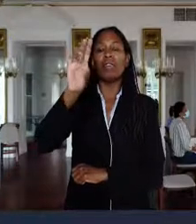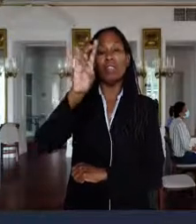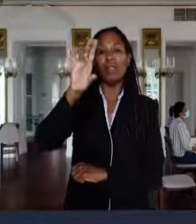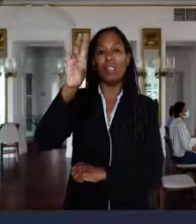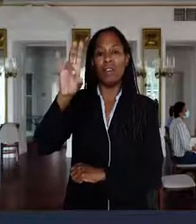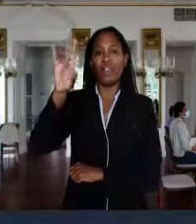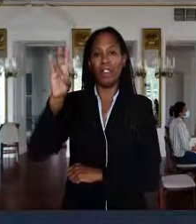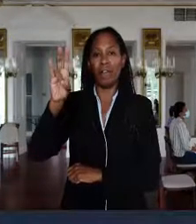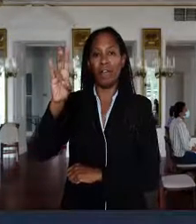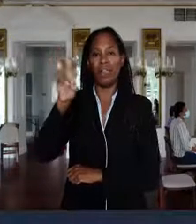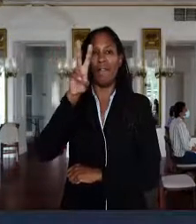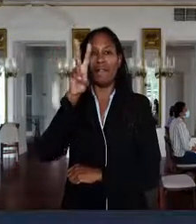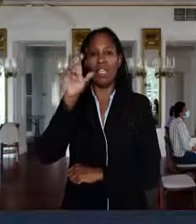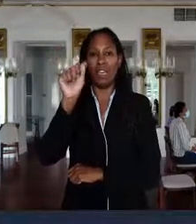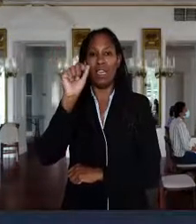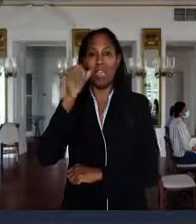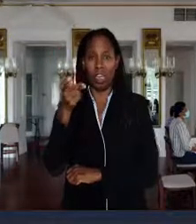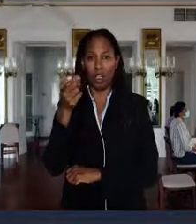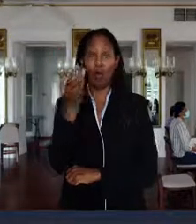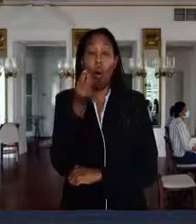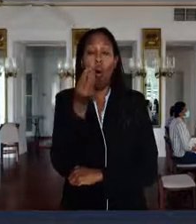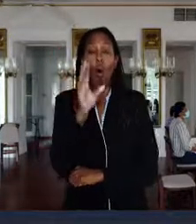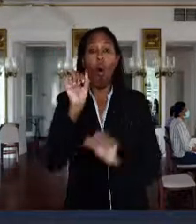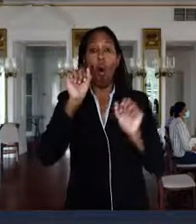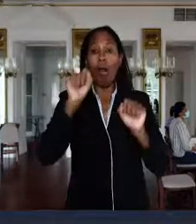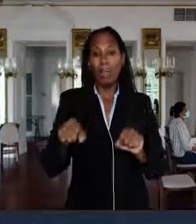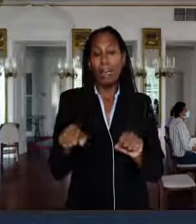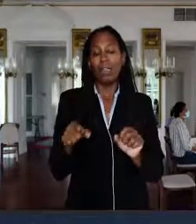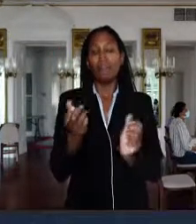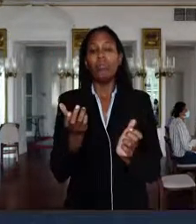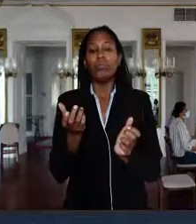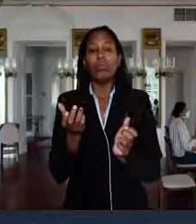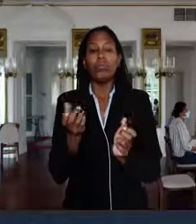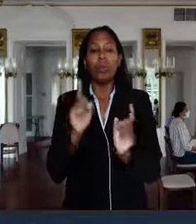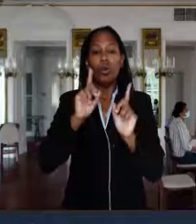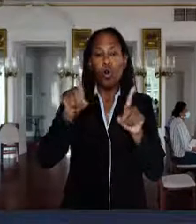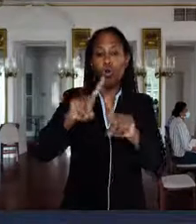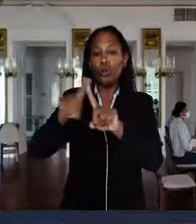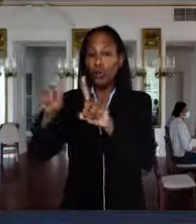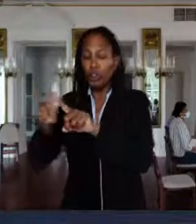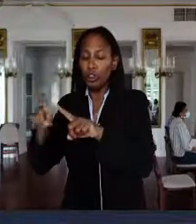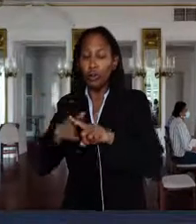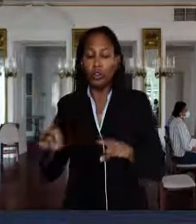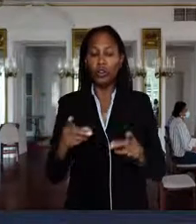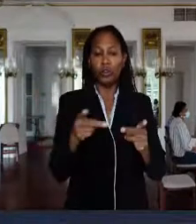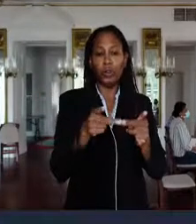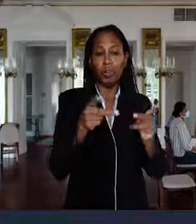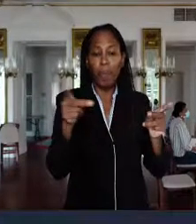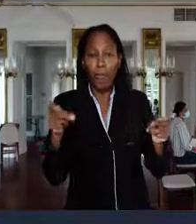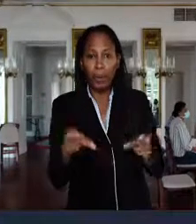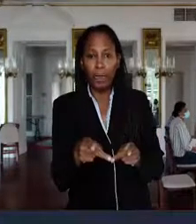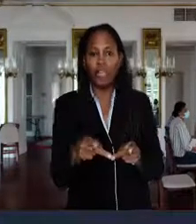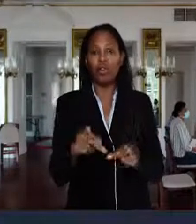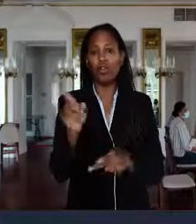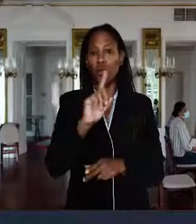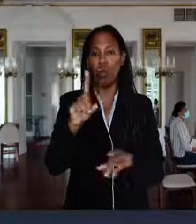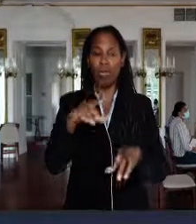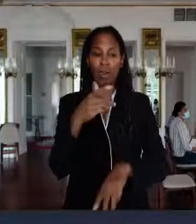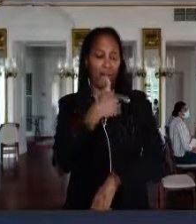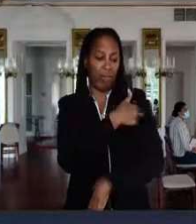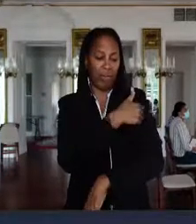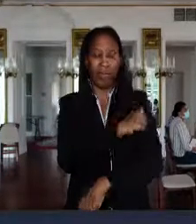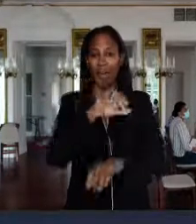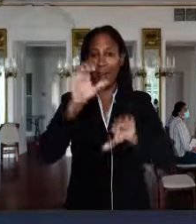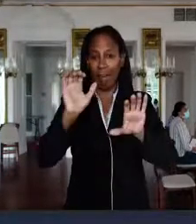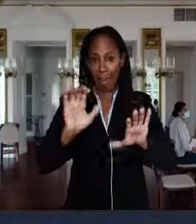or 777-8227, or by visiting any one of our community vaccination centers or the administrator's